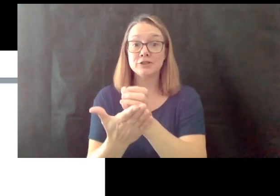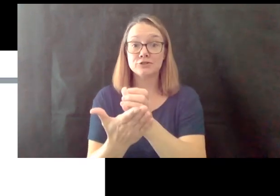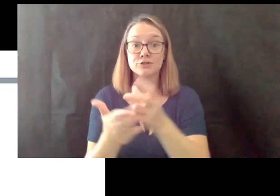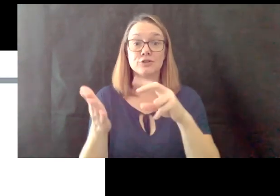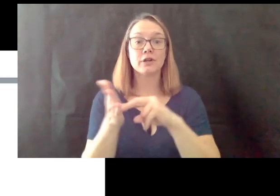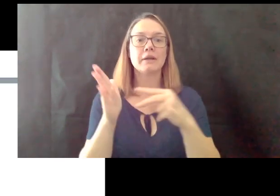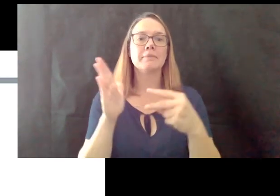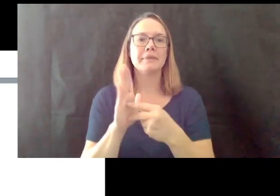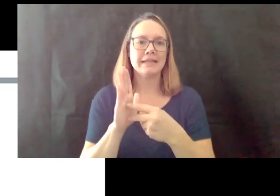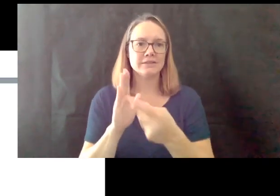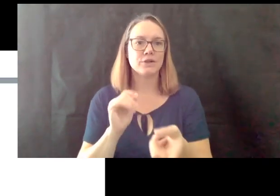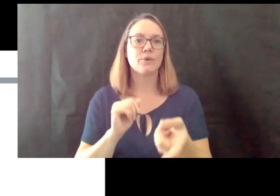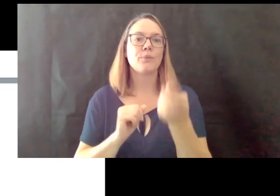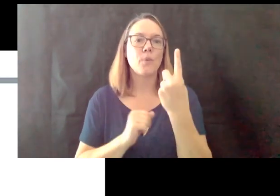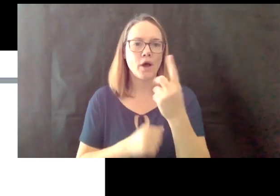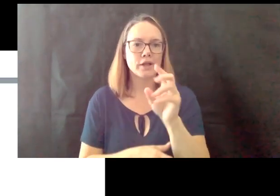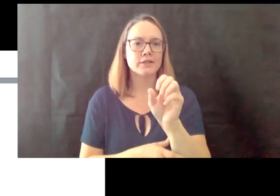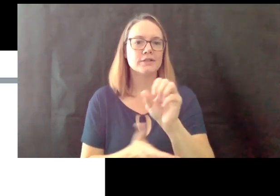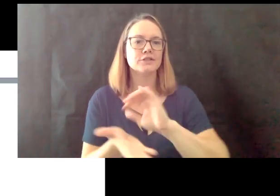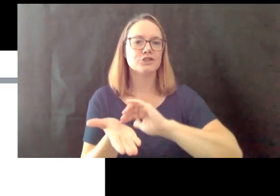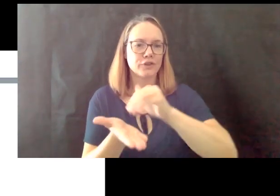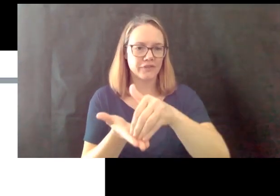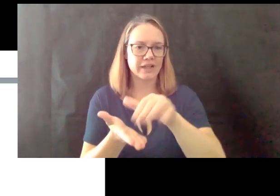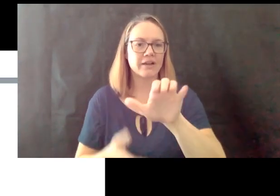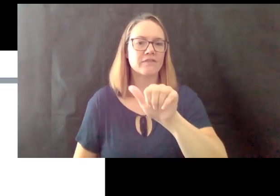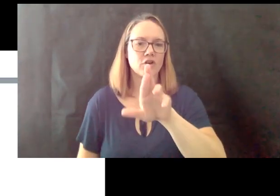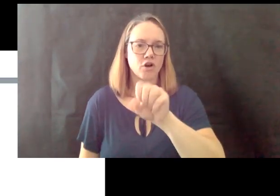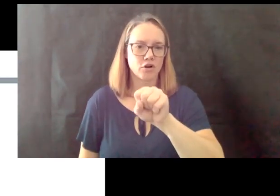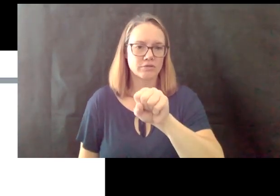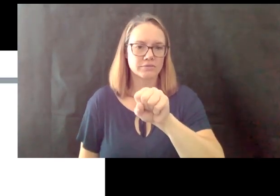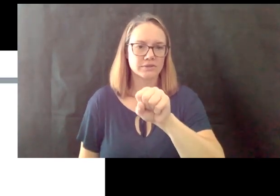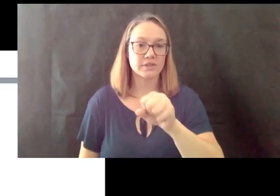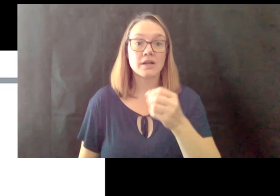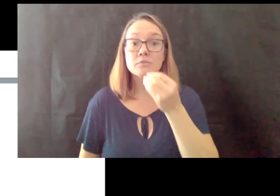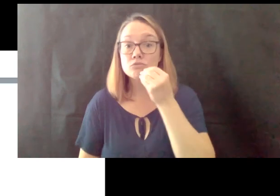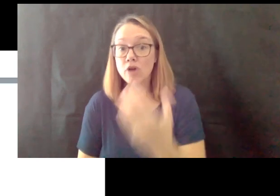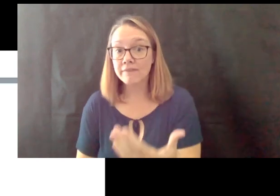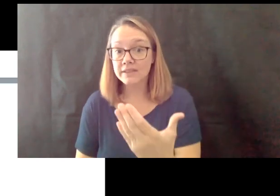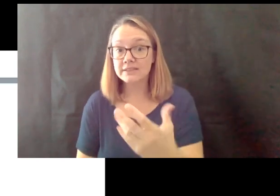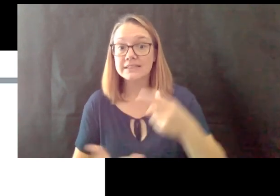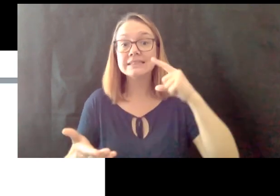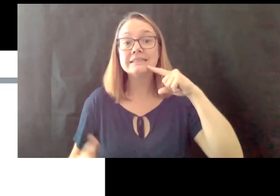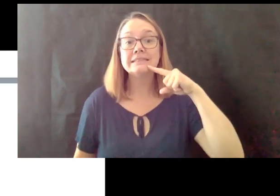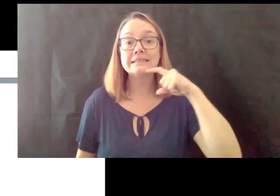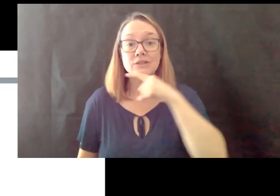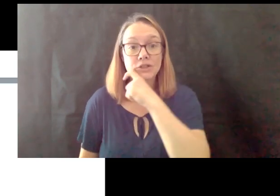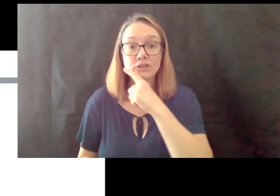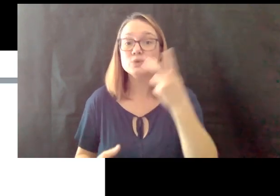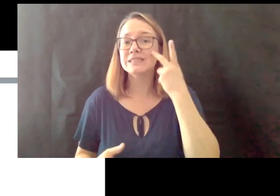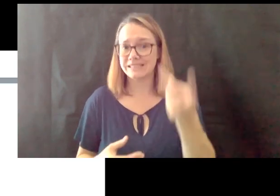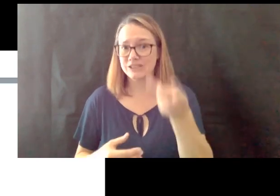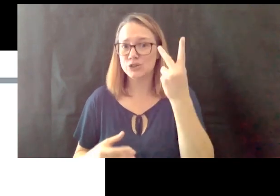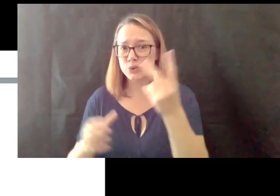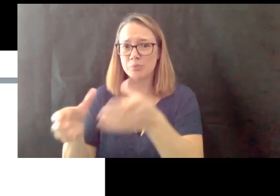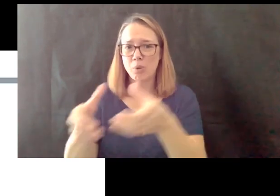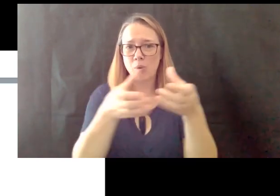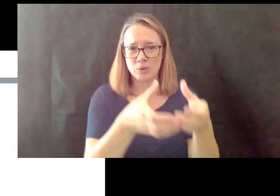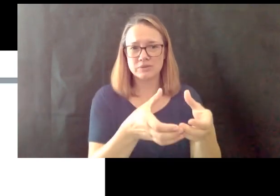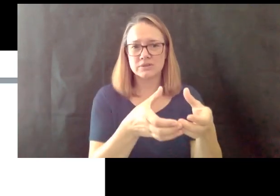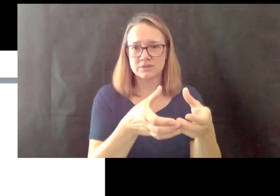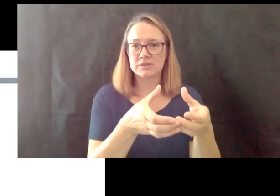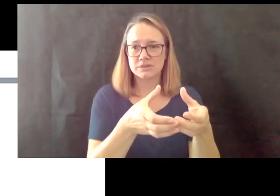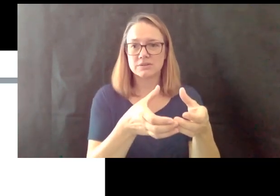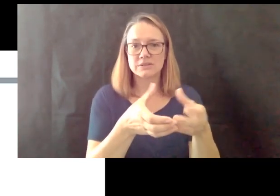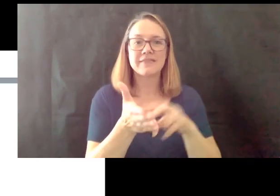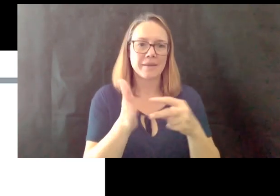sort of equating to a single serving of your carb. So if you're looking at breakfast, for example, a bowl of cereal, we see two bowls